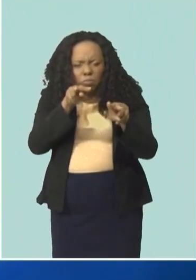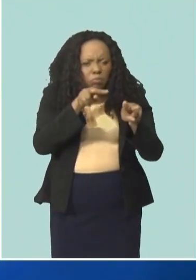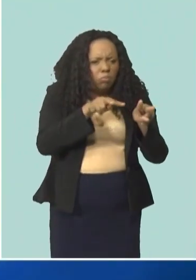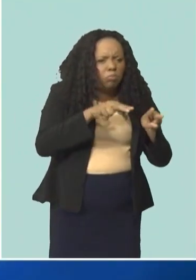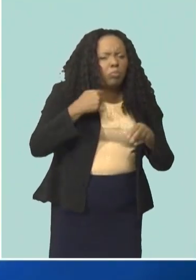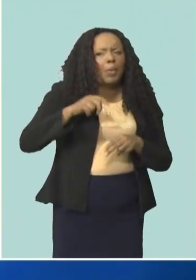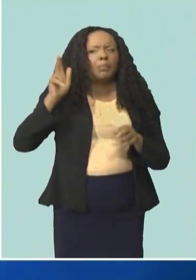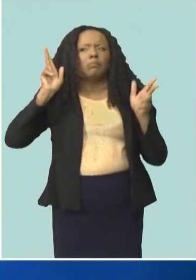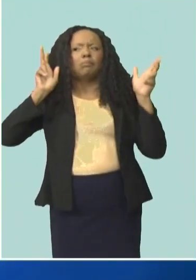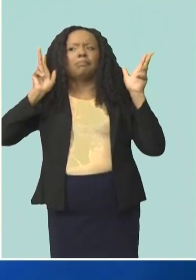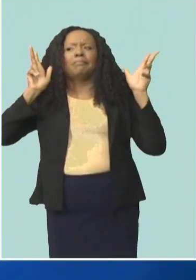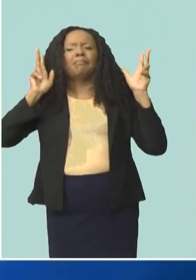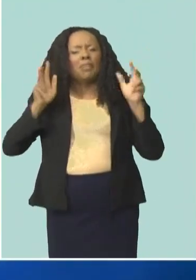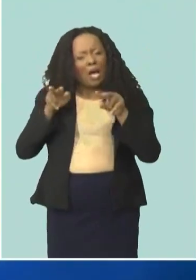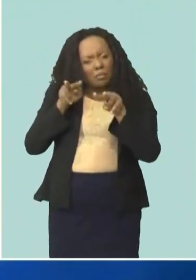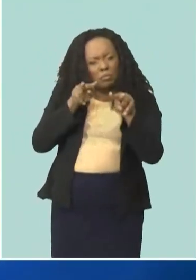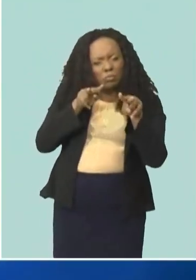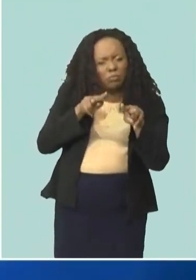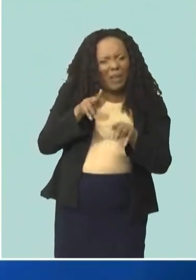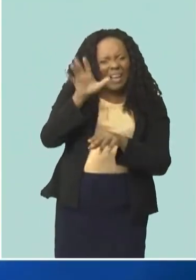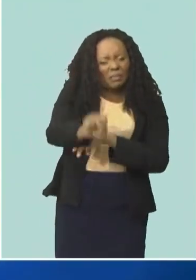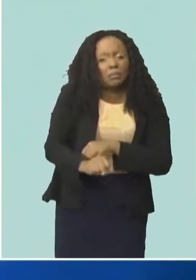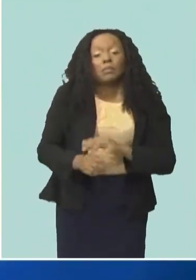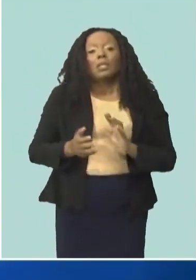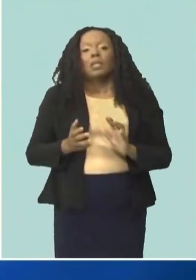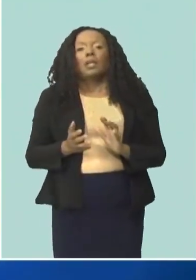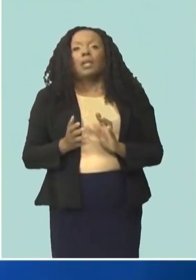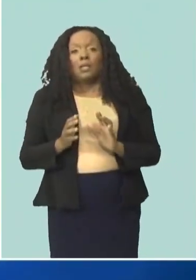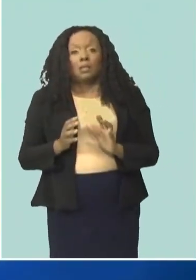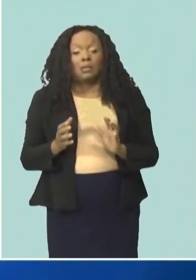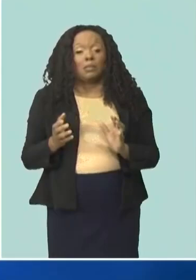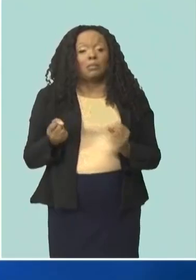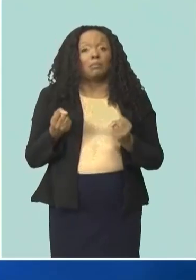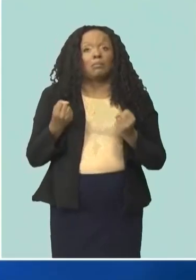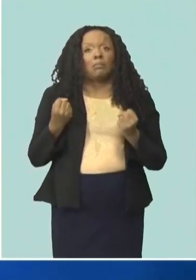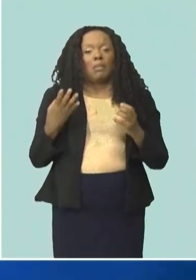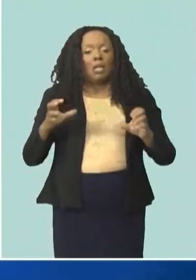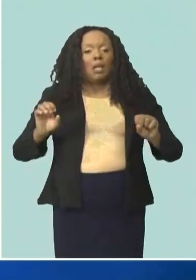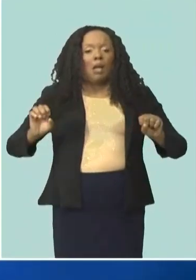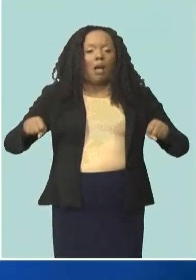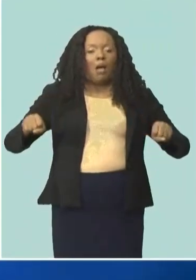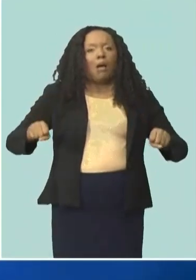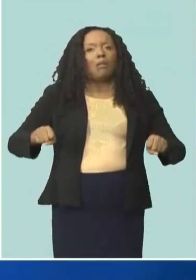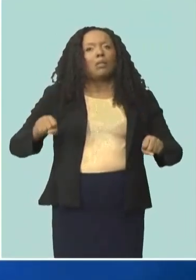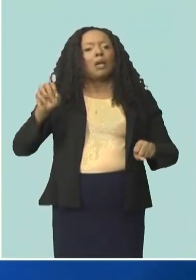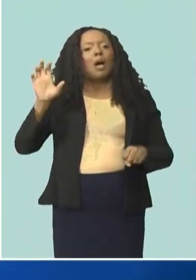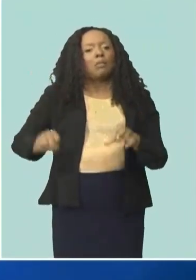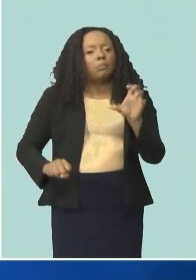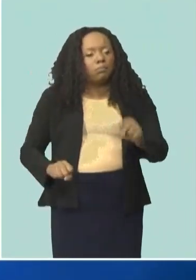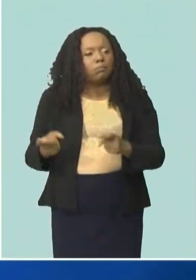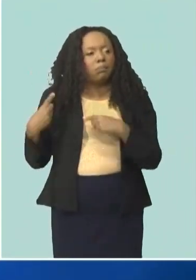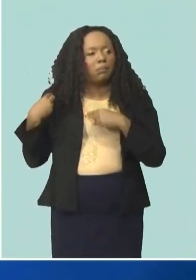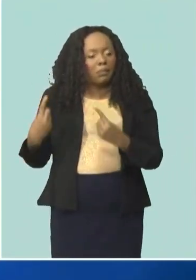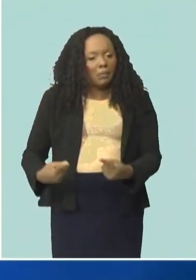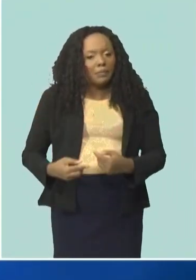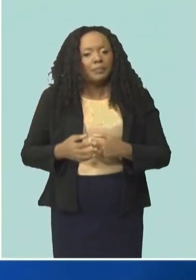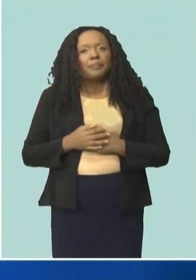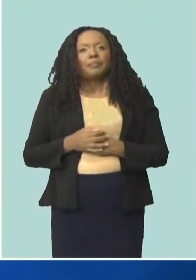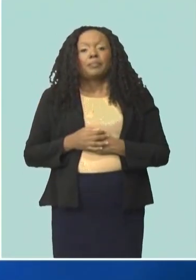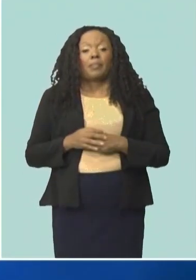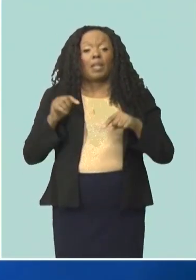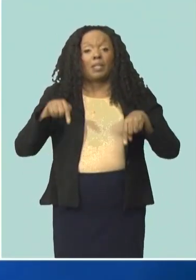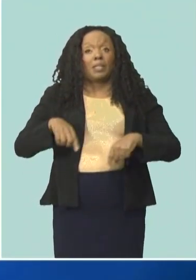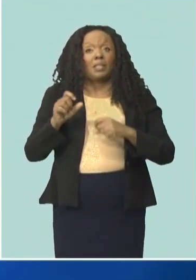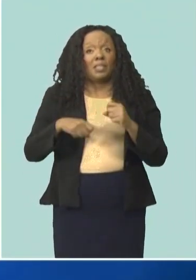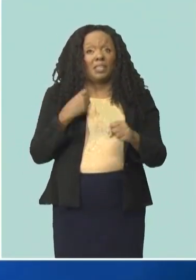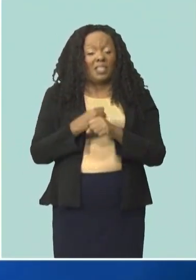may come to hand. Superintendent Archer said several bikes have been picked up during the operation so far. So far for the year,